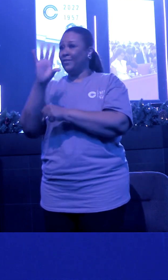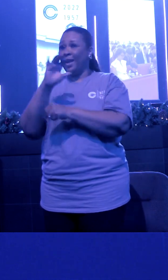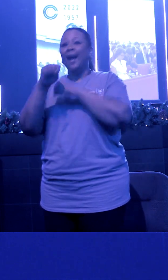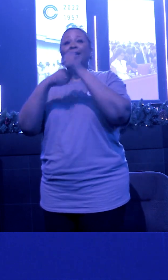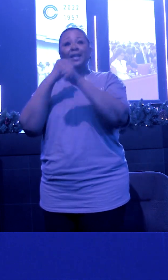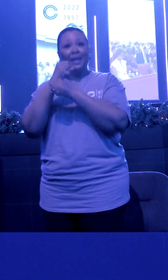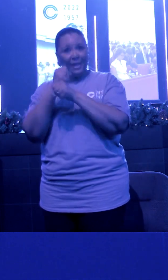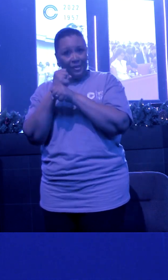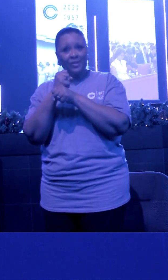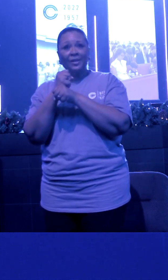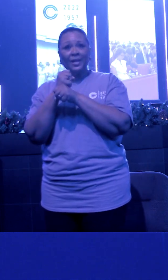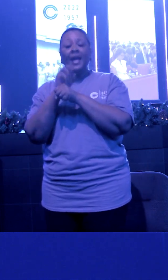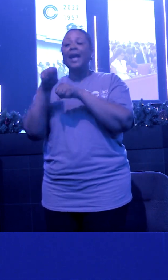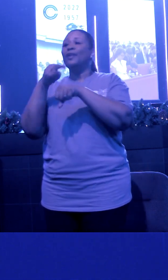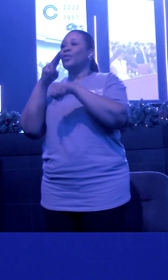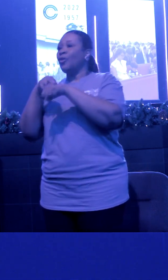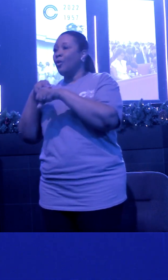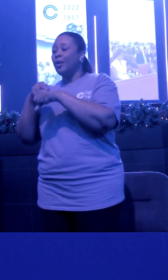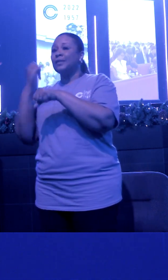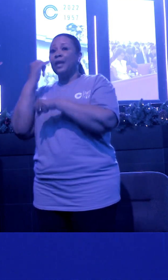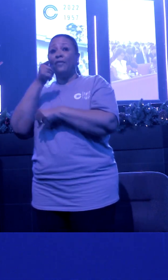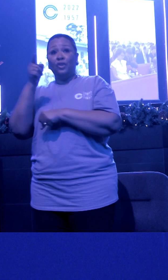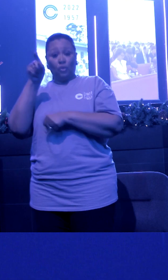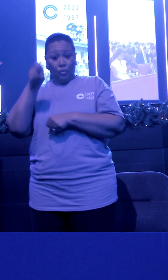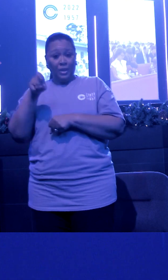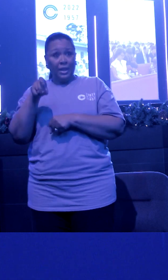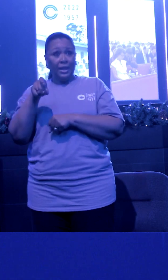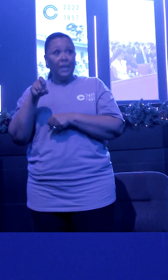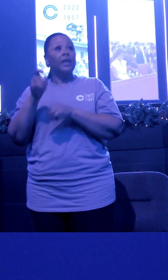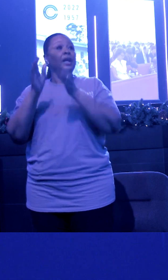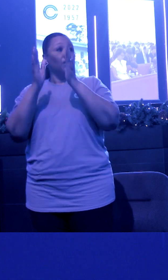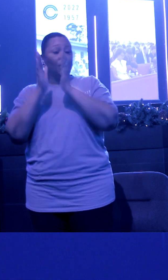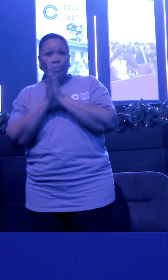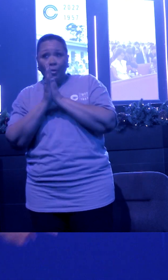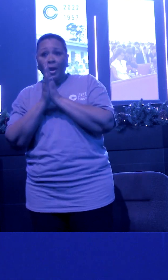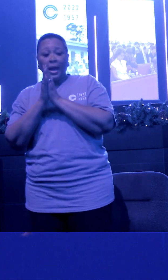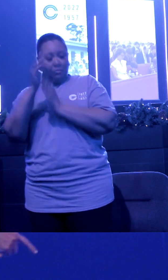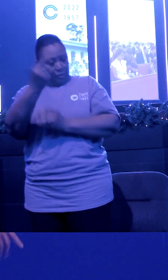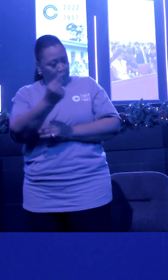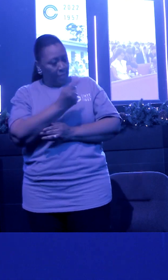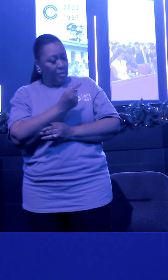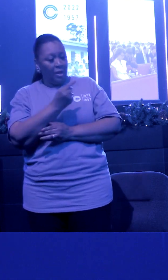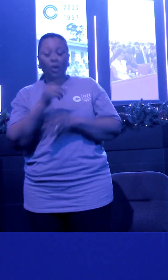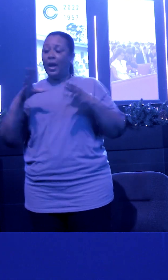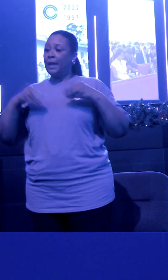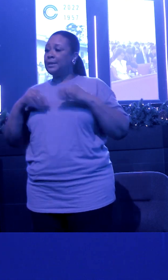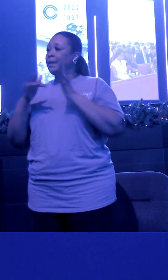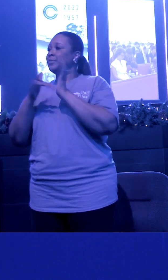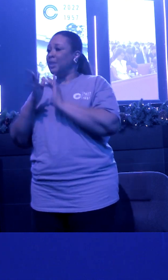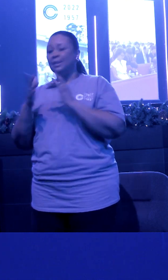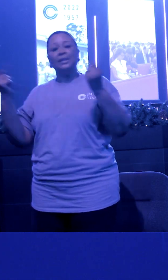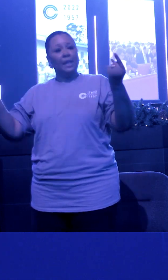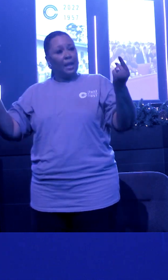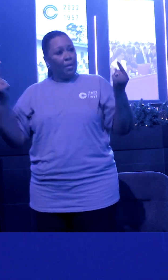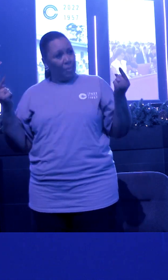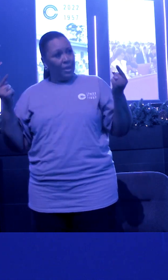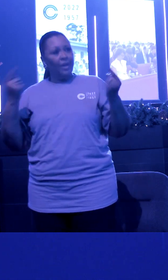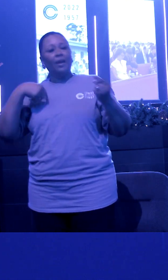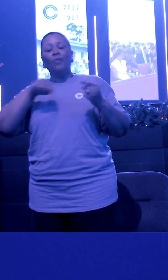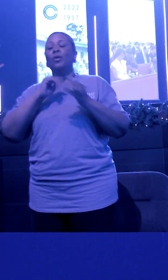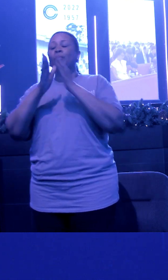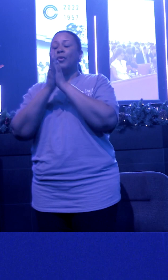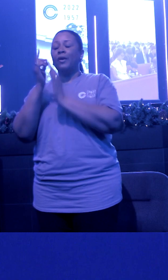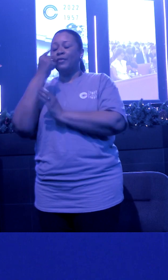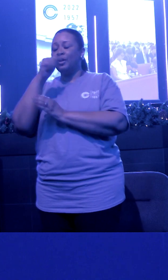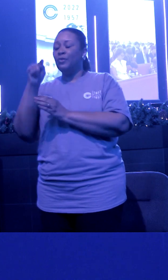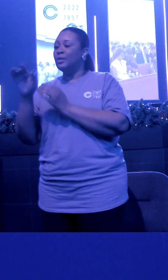Excited about that. And of course, if you need to step towards Jesus' kingdom right here down front, we would love to pray with you this morning. If you're